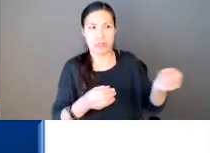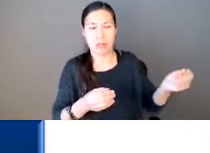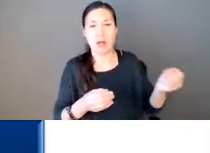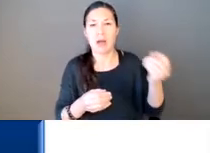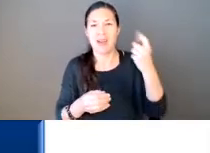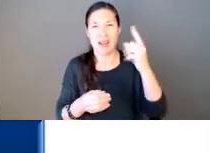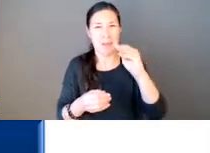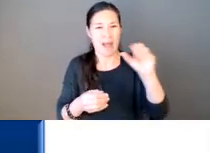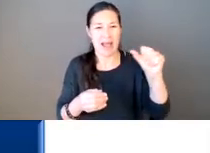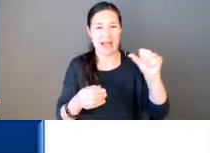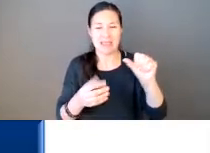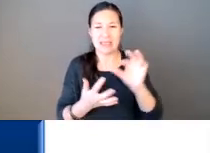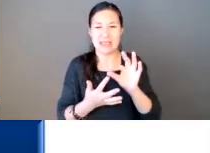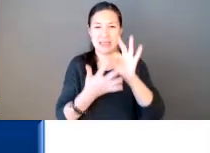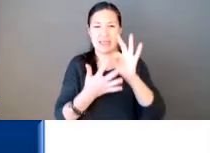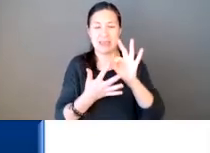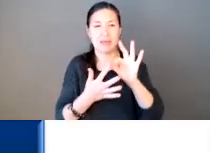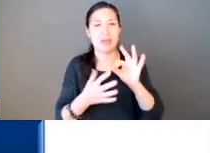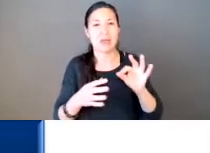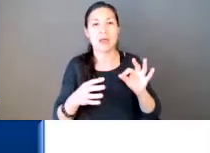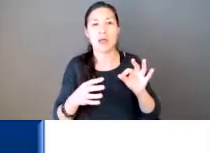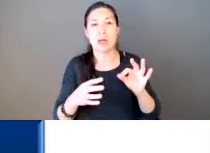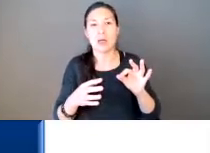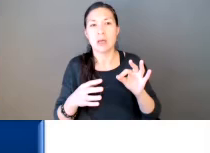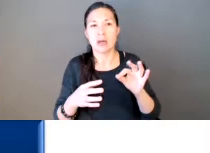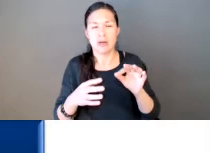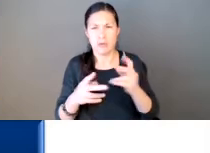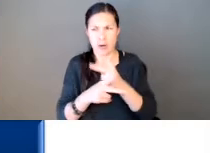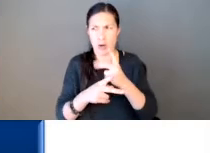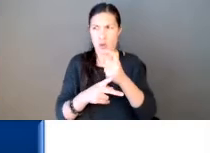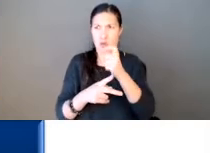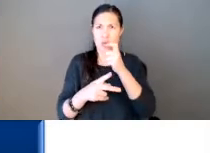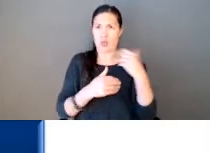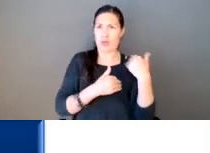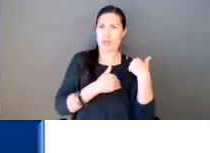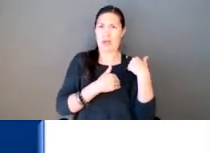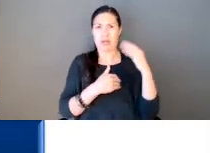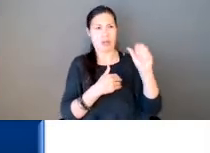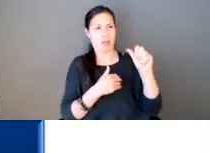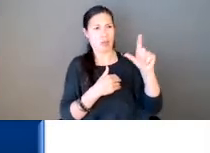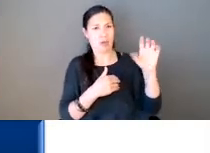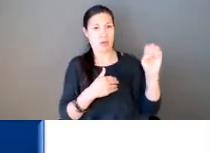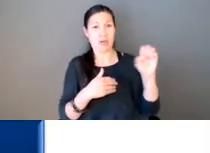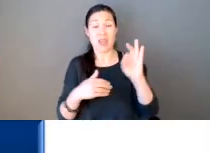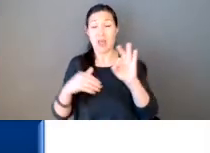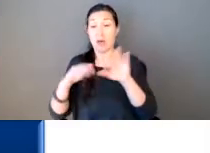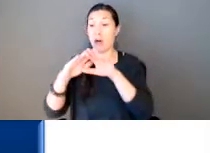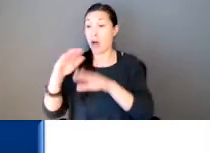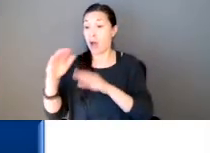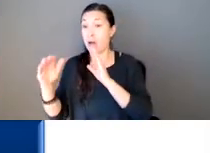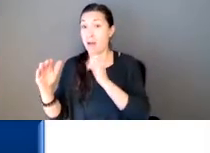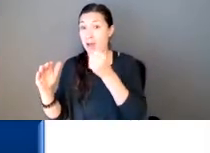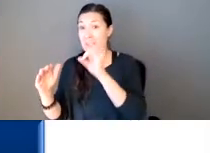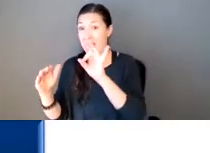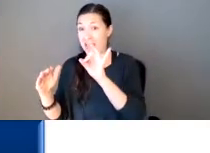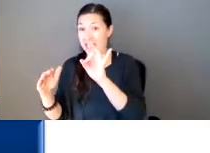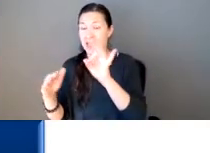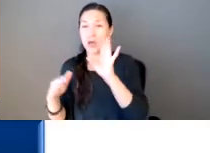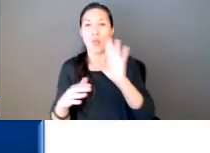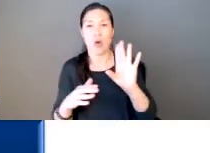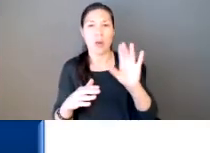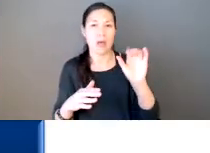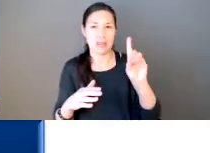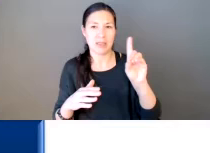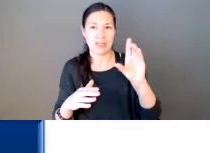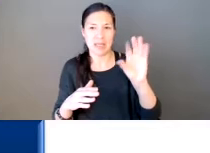unique, where we kind of separated out who deals with abuse. Under 18 is DCF, and then any age in a